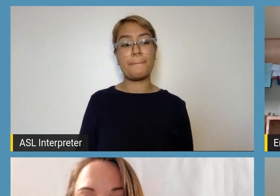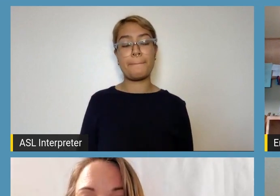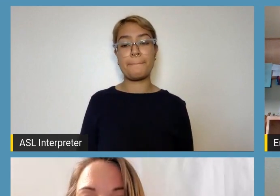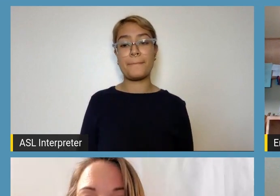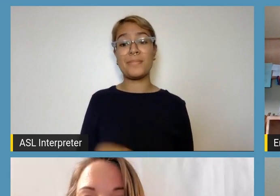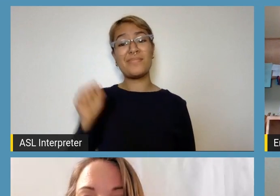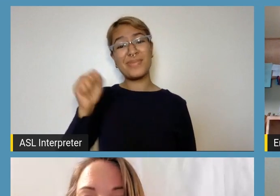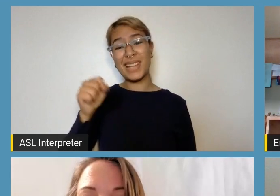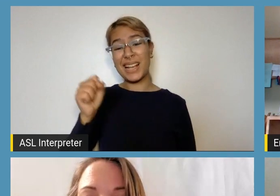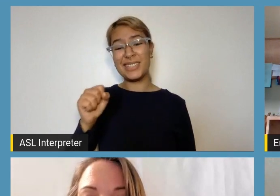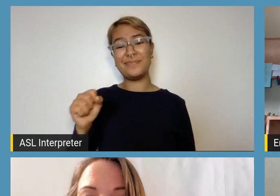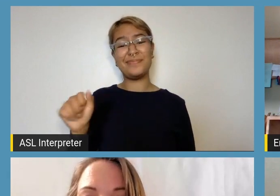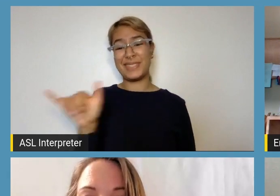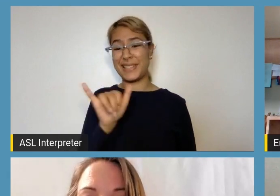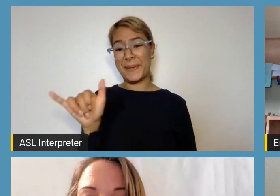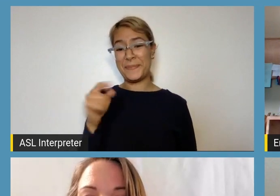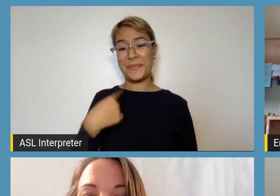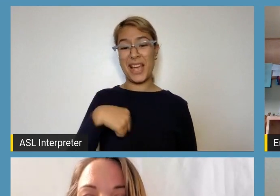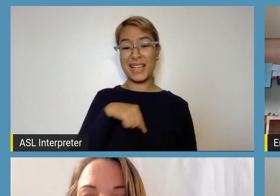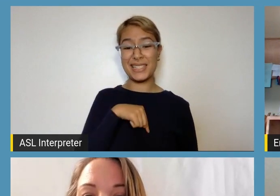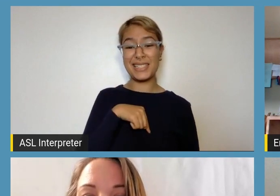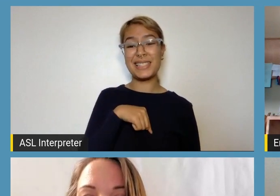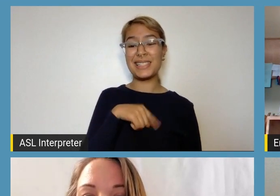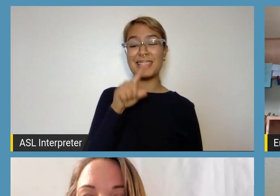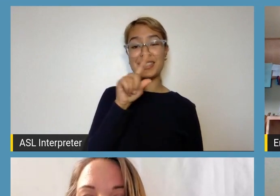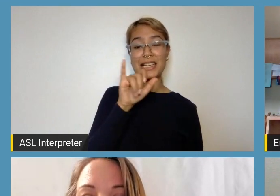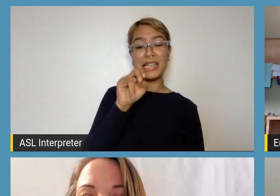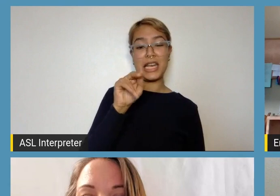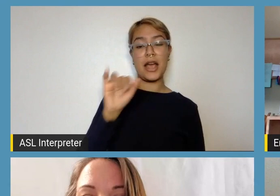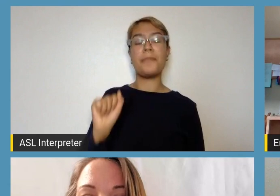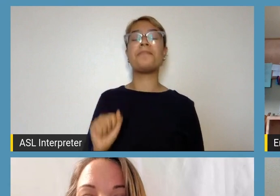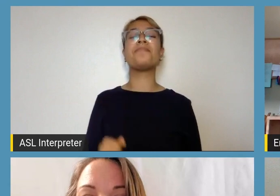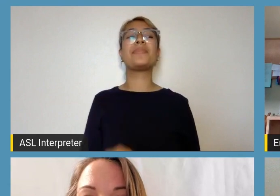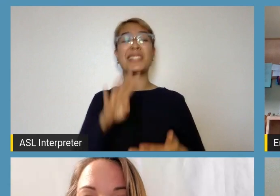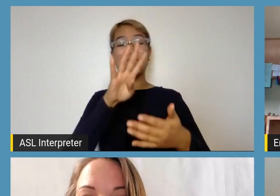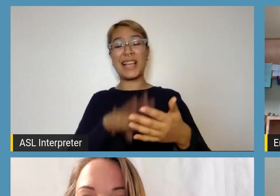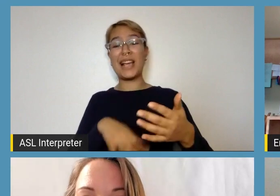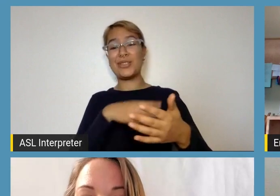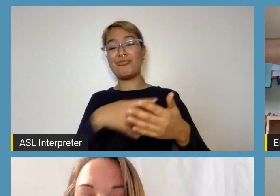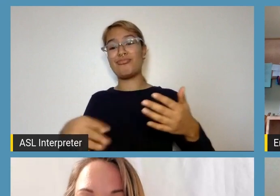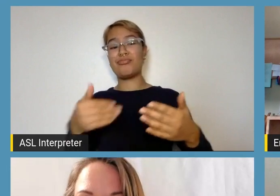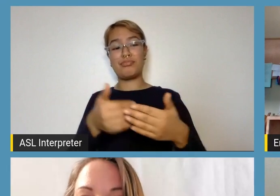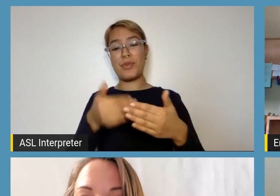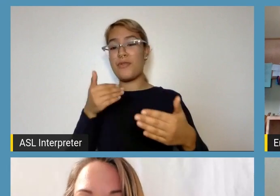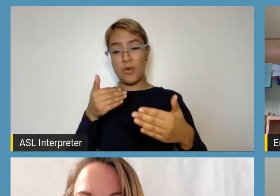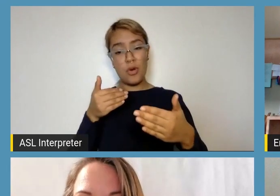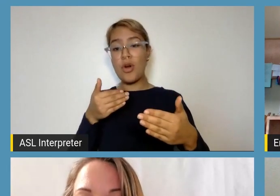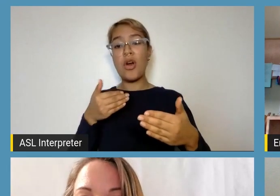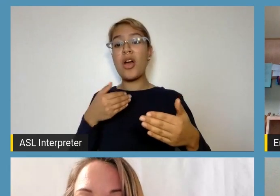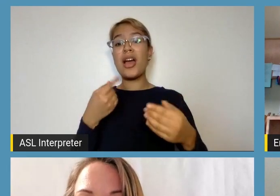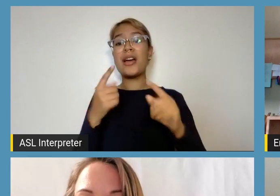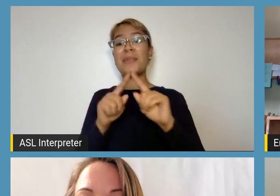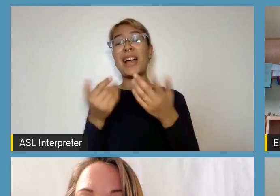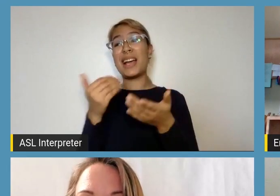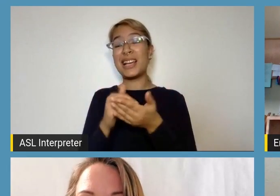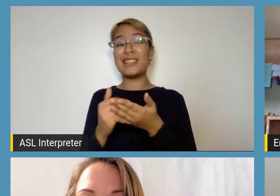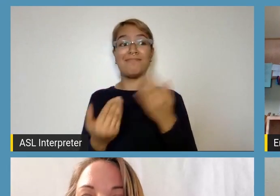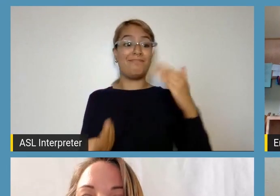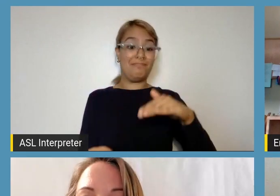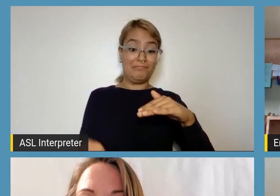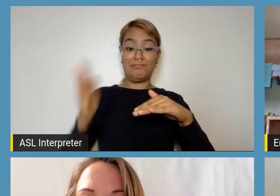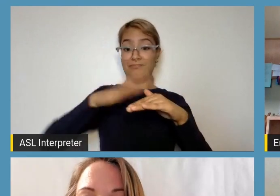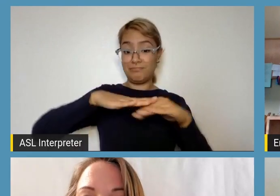Yeah, that's the same for us. Most of ours are scheduled, but then sometimes, again, this is where that overlap between personal accounts